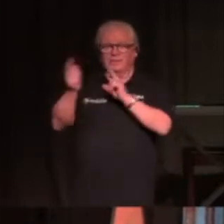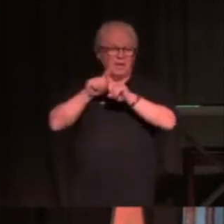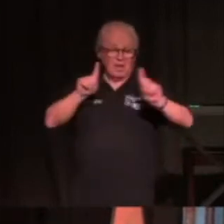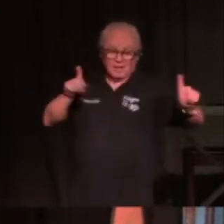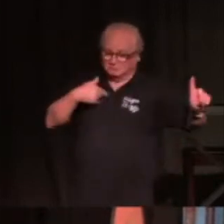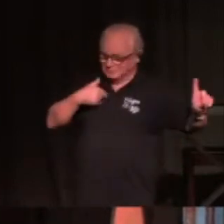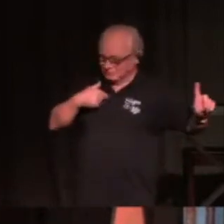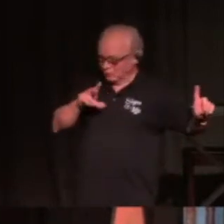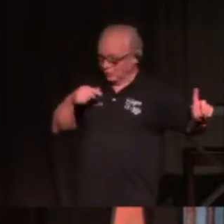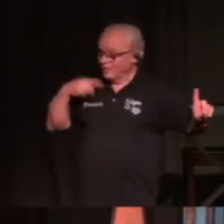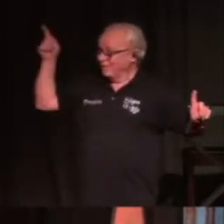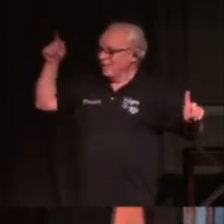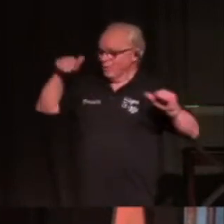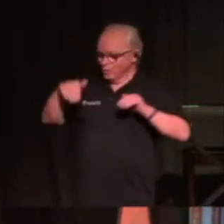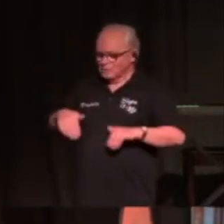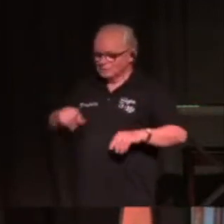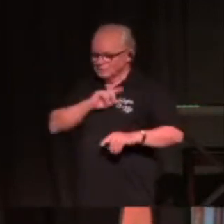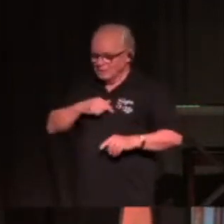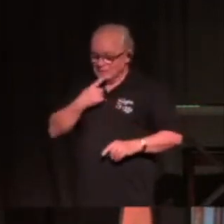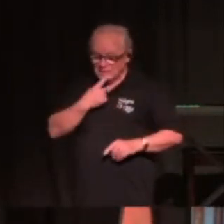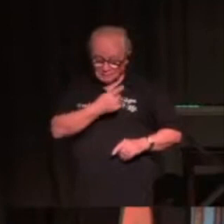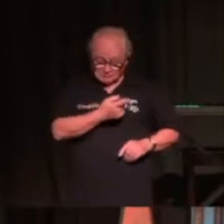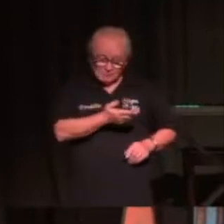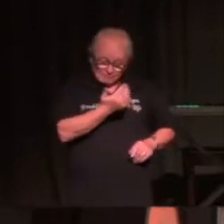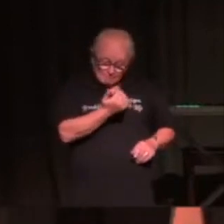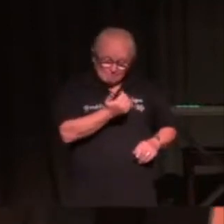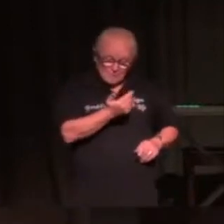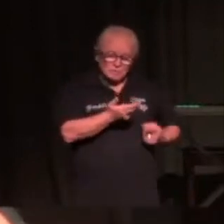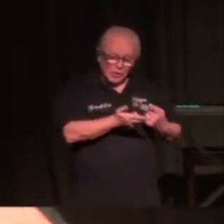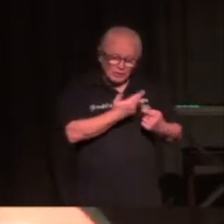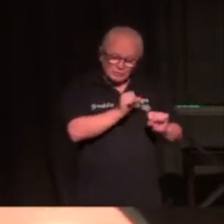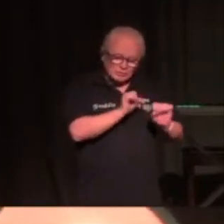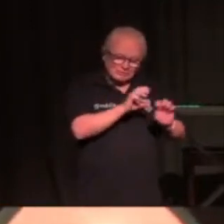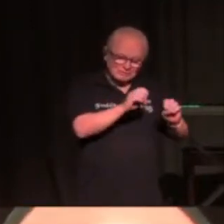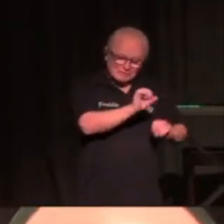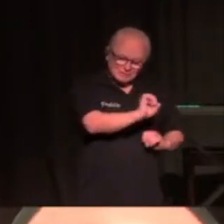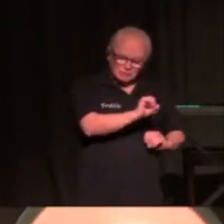Because he was saying, Jeff, son, there's others that are not yet in.